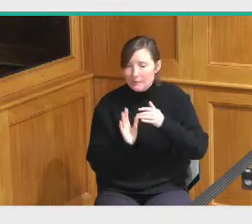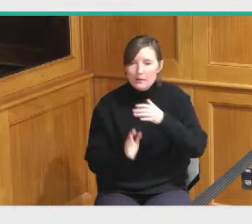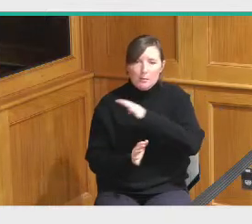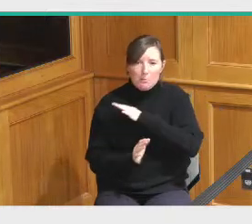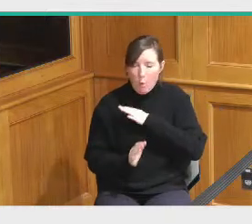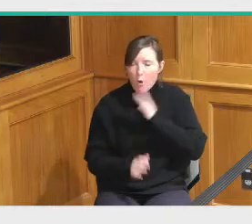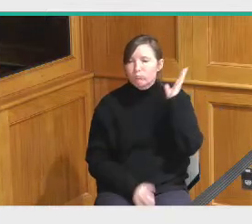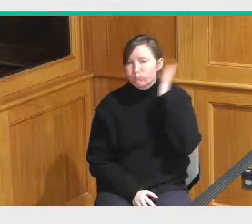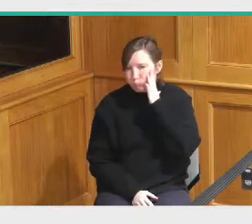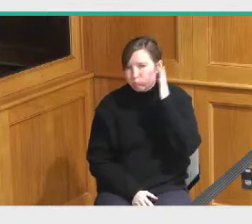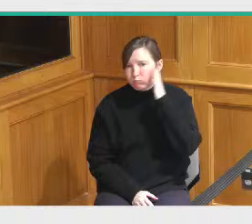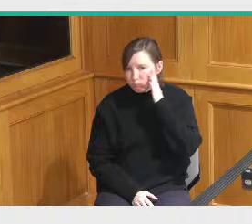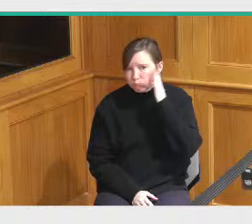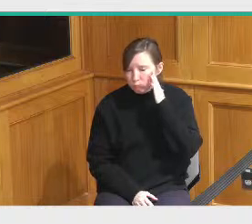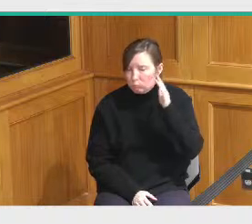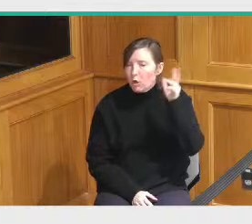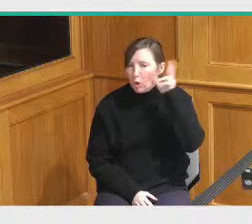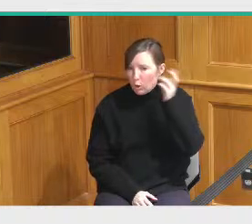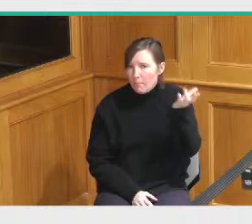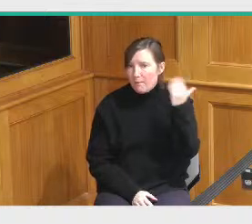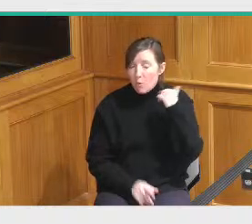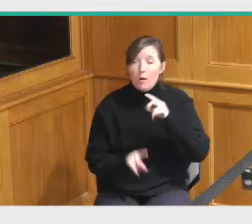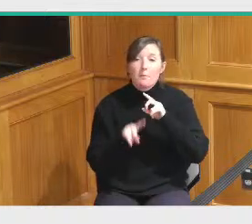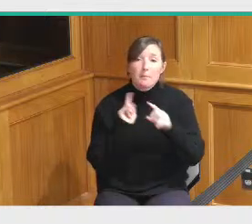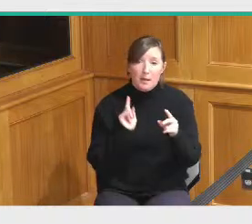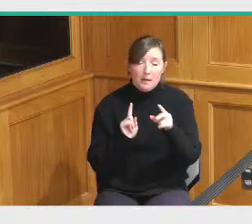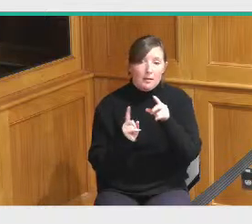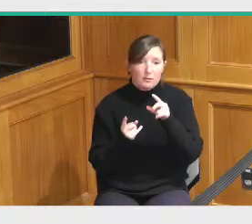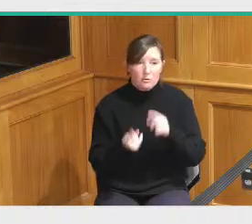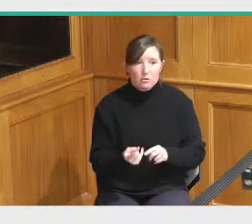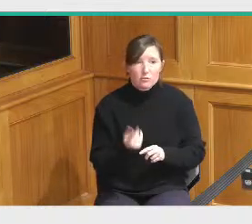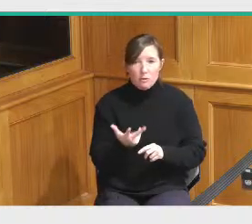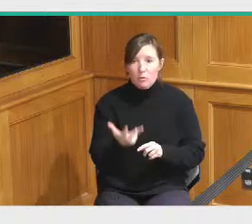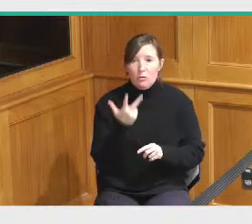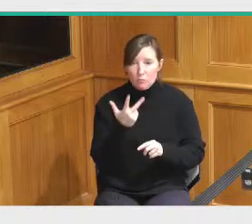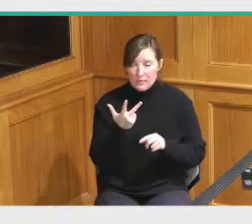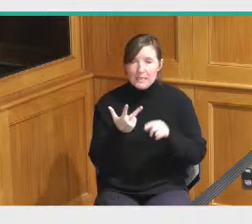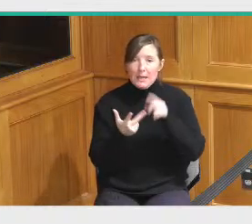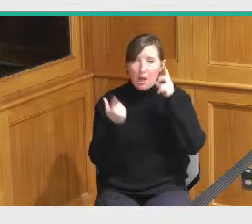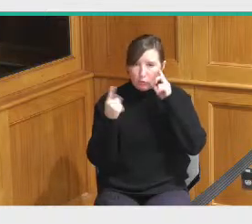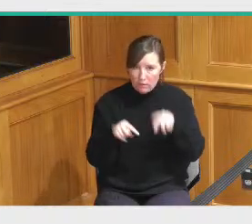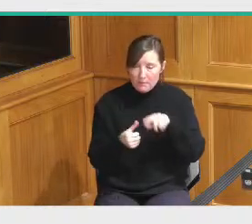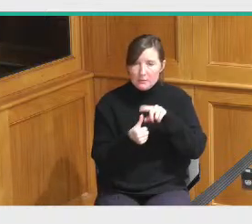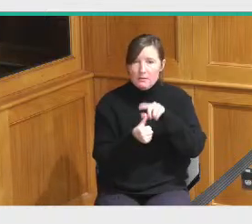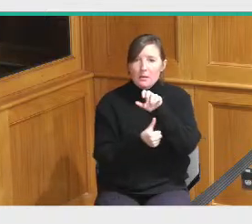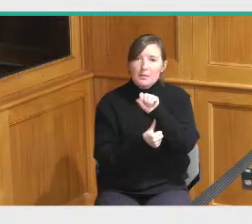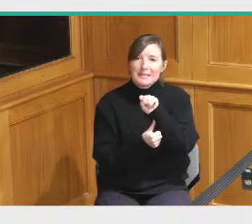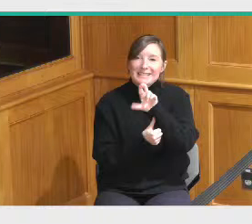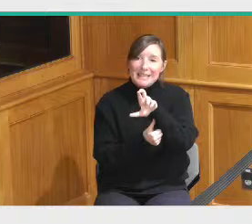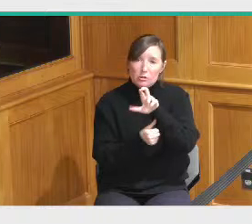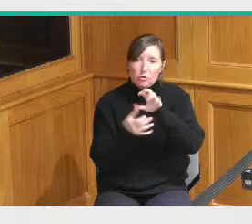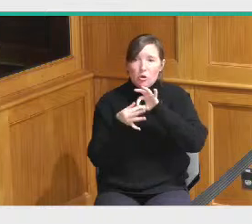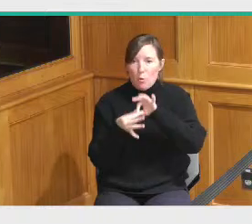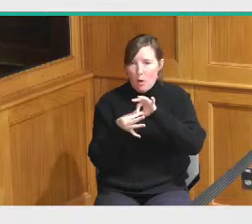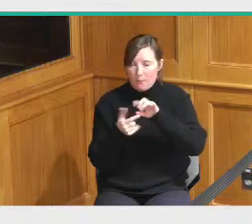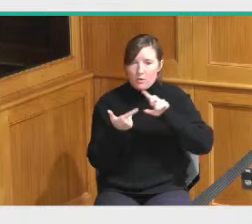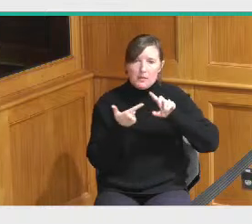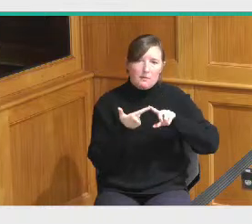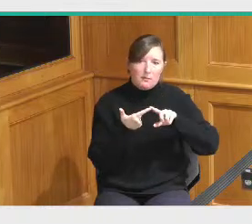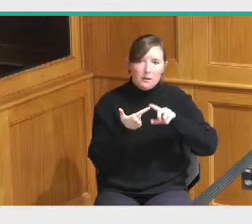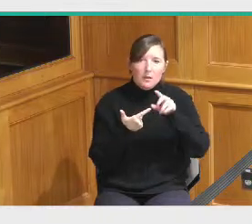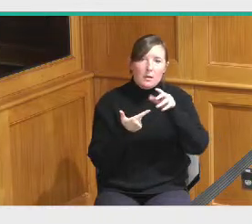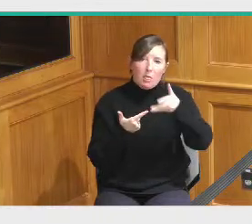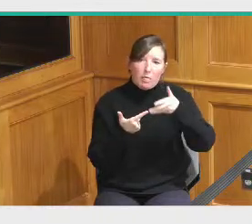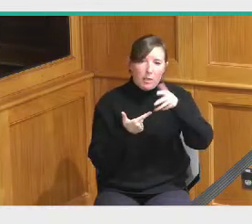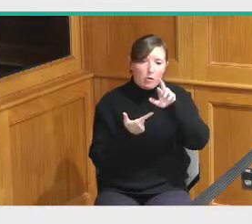heard these before. But essentially, there's three seminal agreements here. There's the senior cooperative agreement, there's the